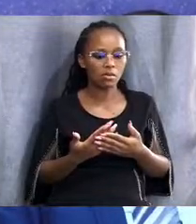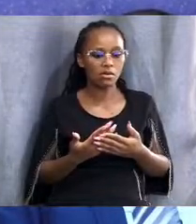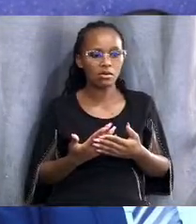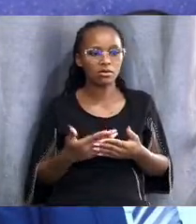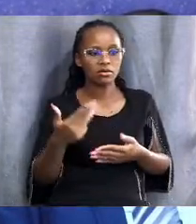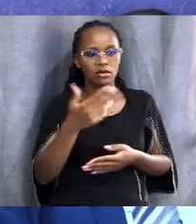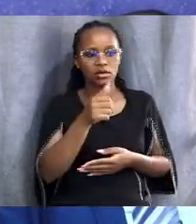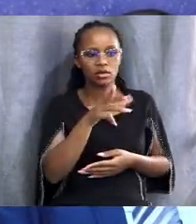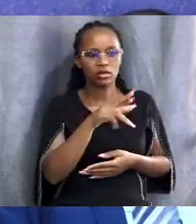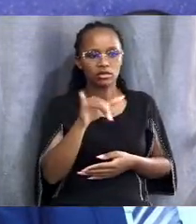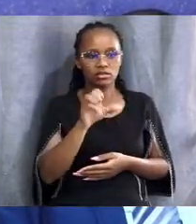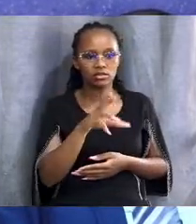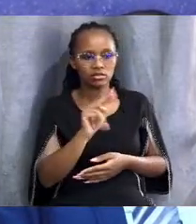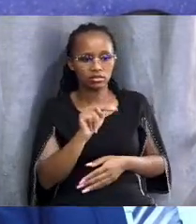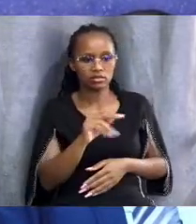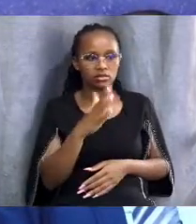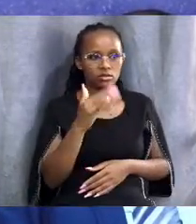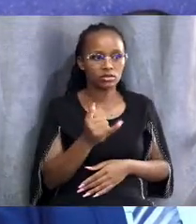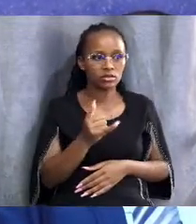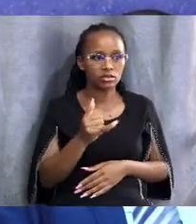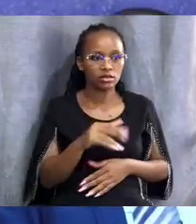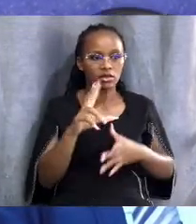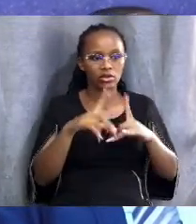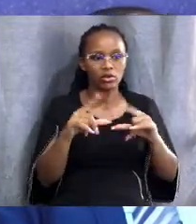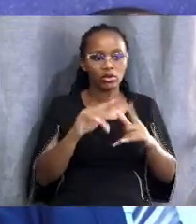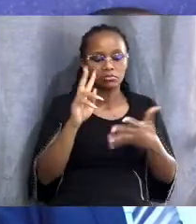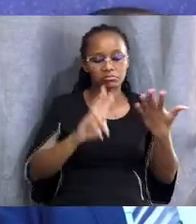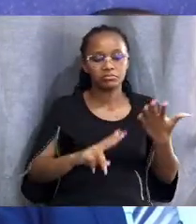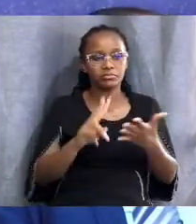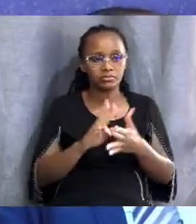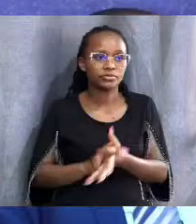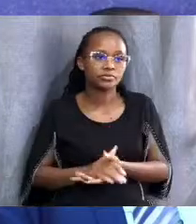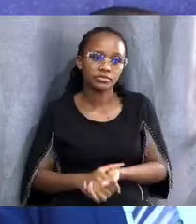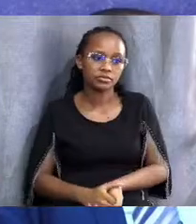Elder Harrison kwa sababu ya scripture reading.